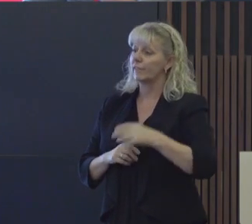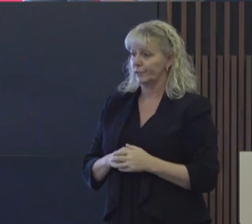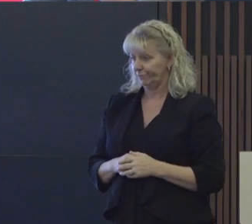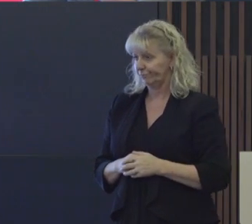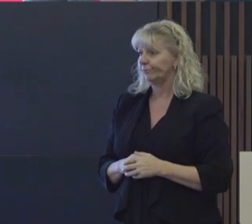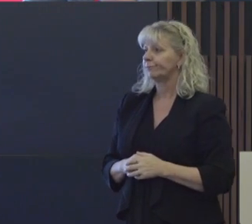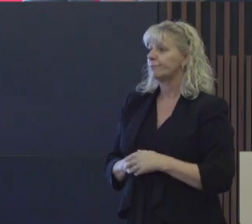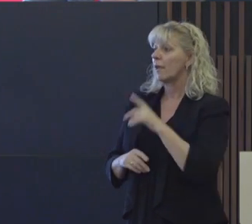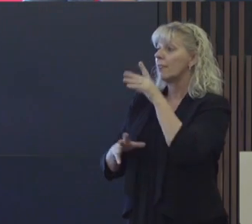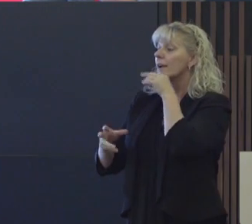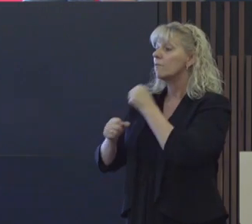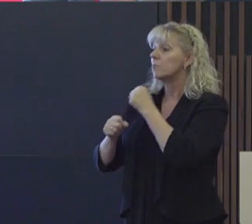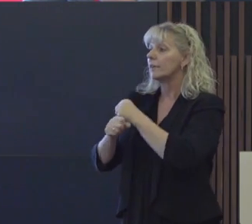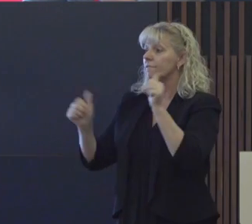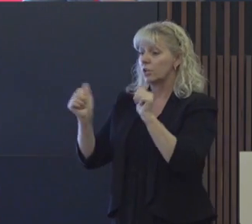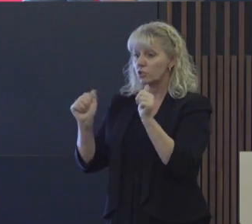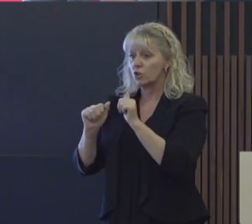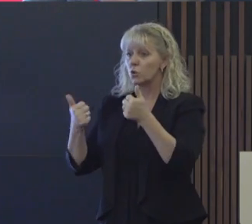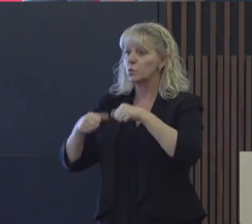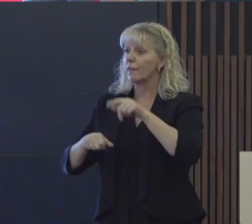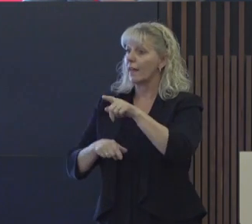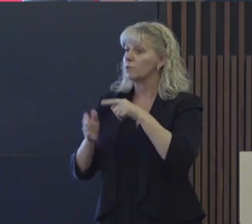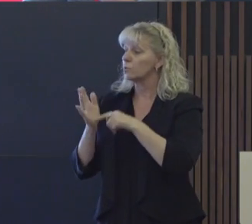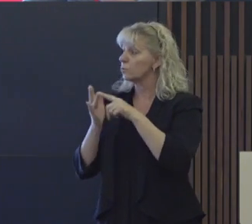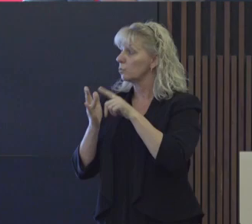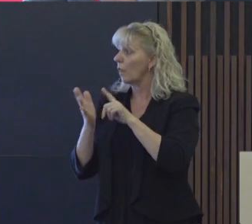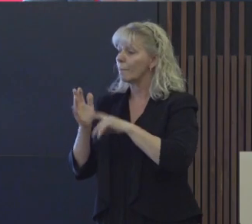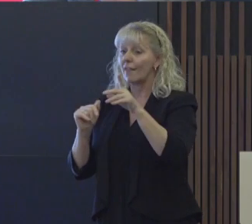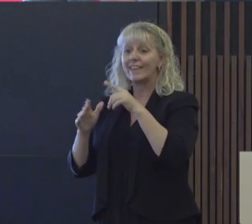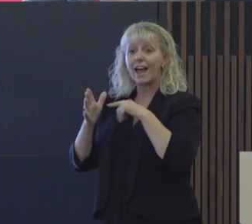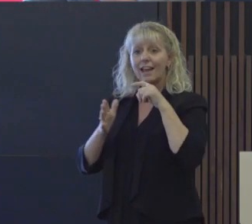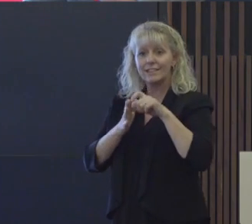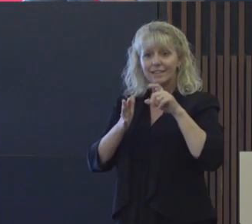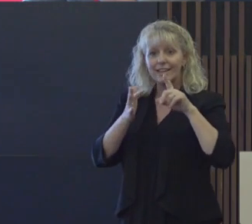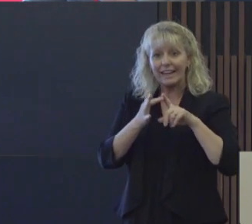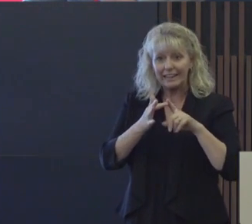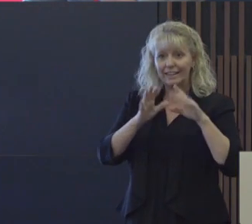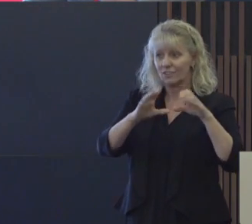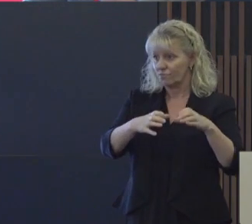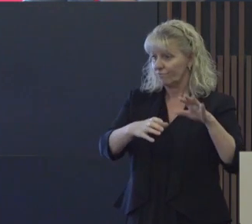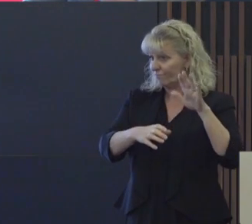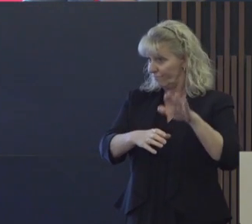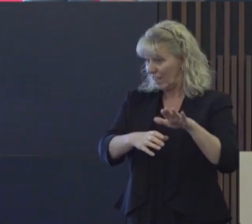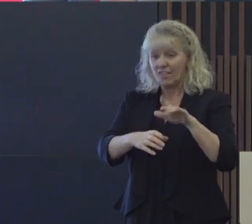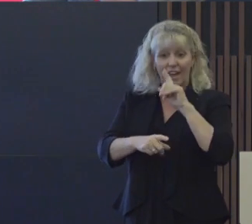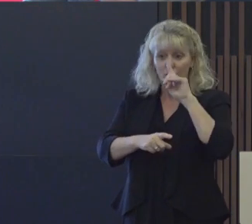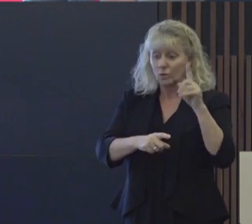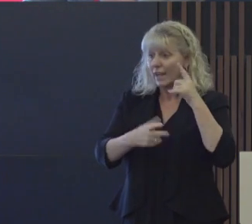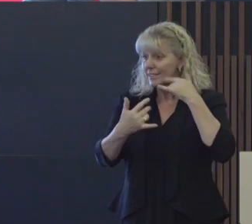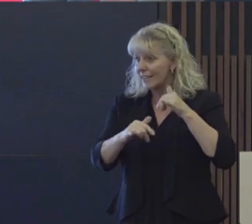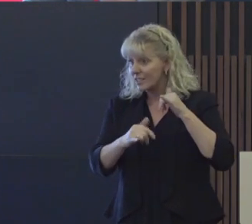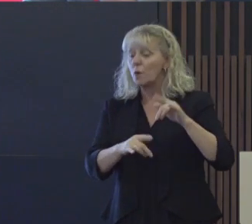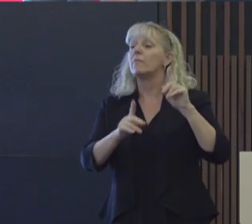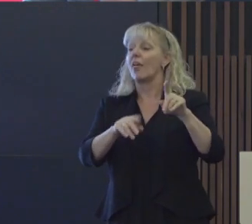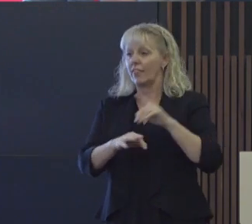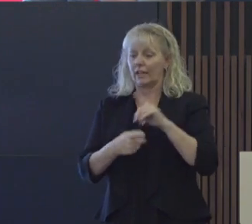the government did stop using the tool, but unfortunately the ADEs continued they couldn't assess with it, but they